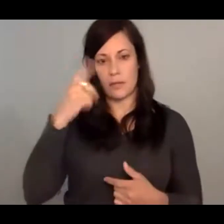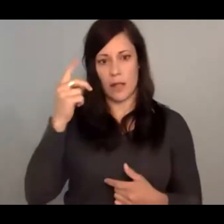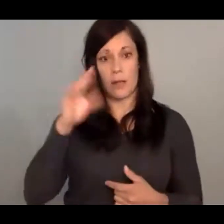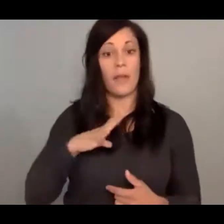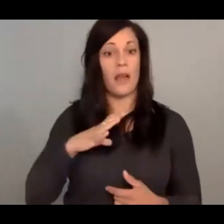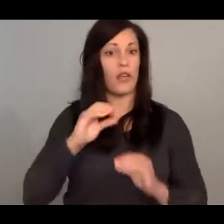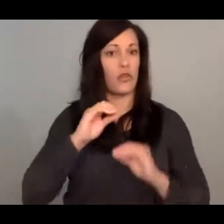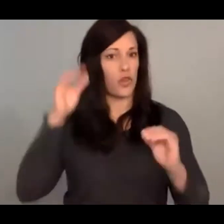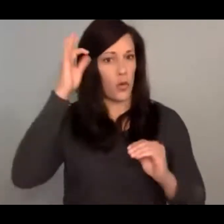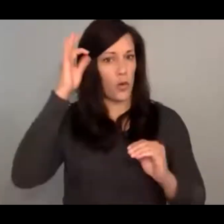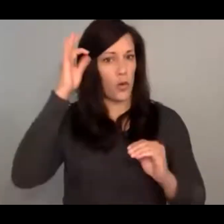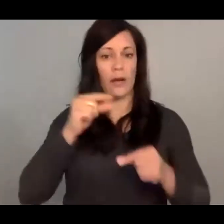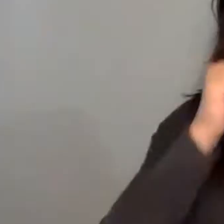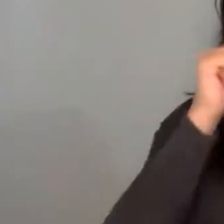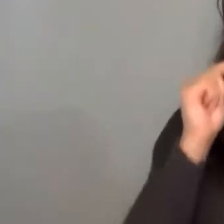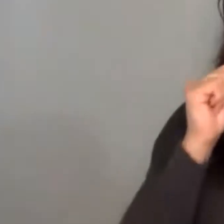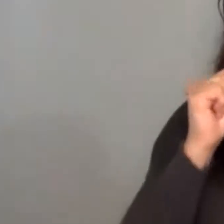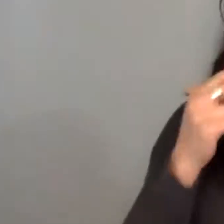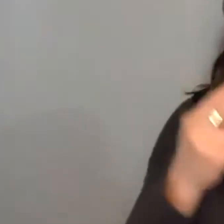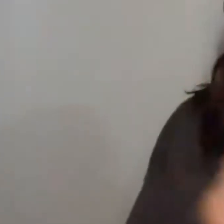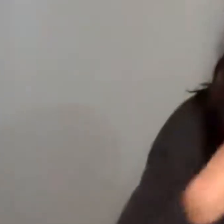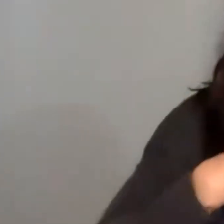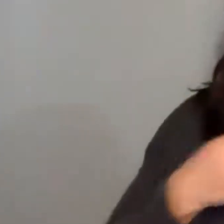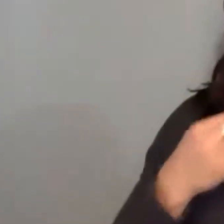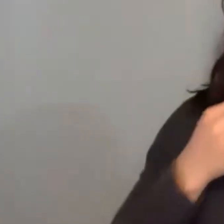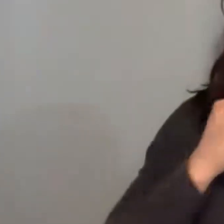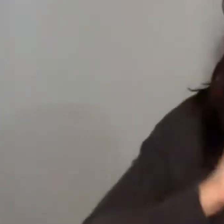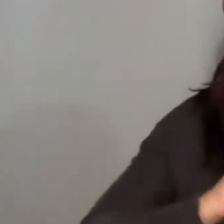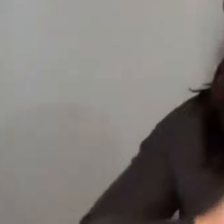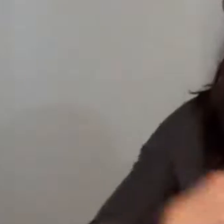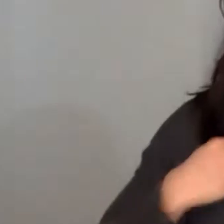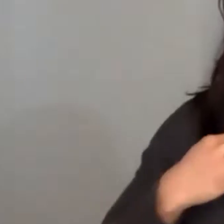a mustache, and I'm wearing a white button-down shirt